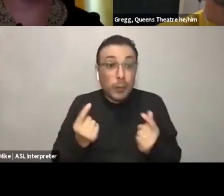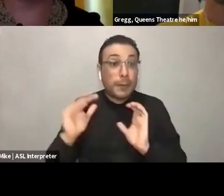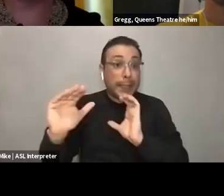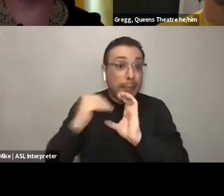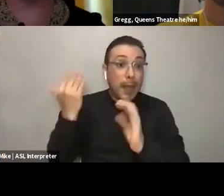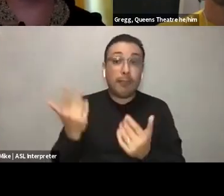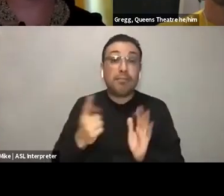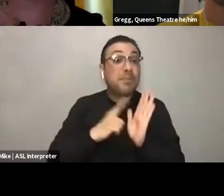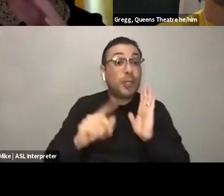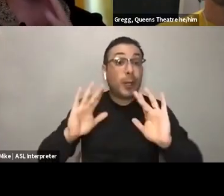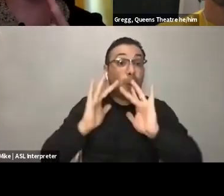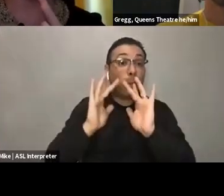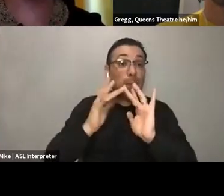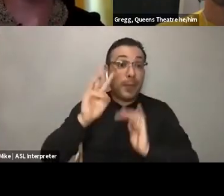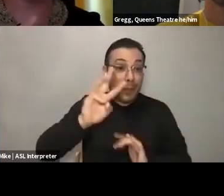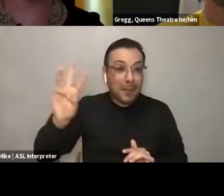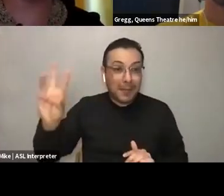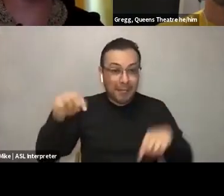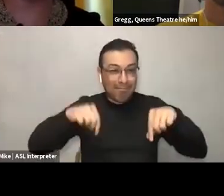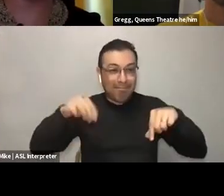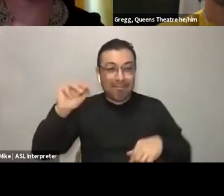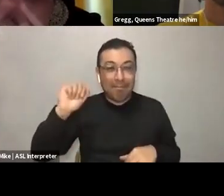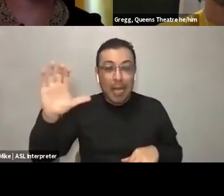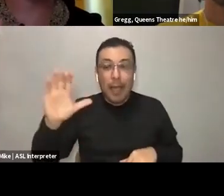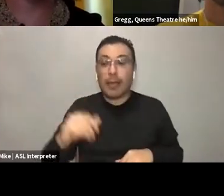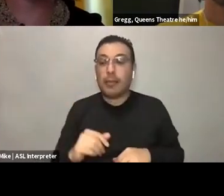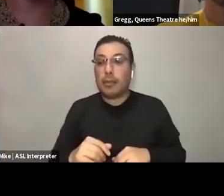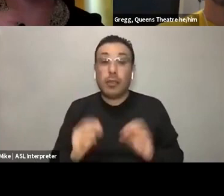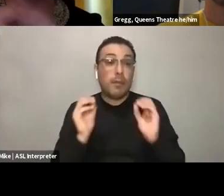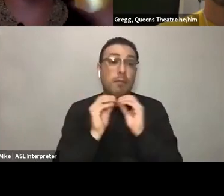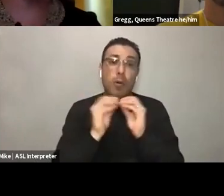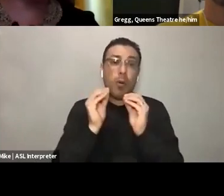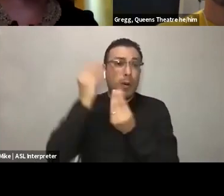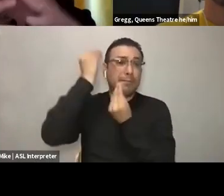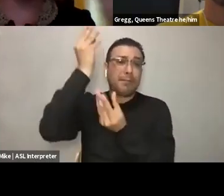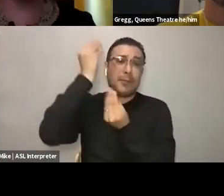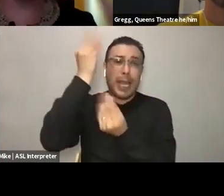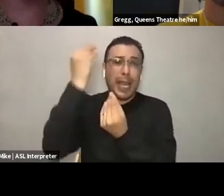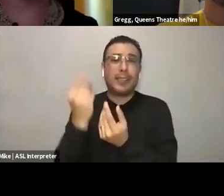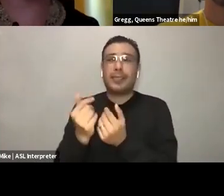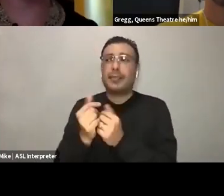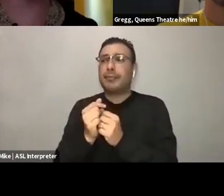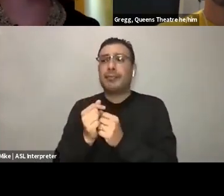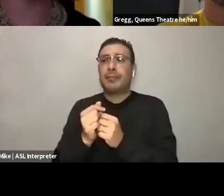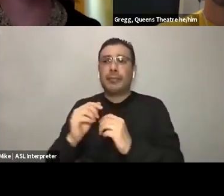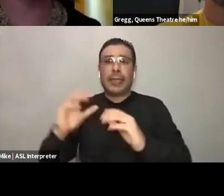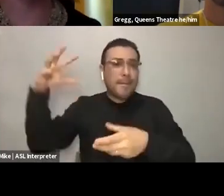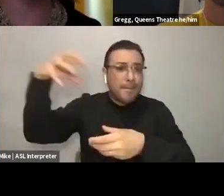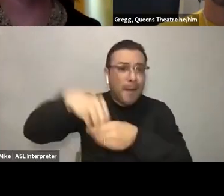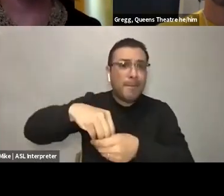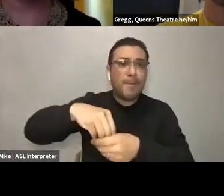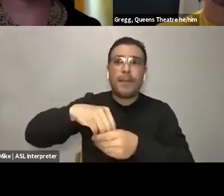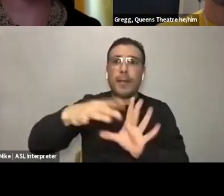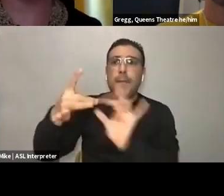the website for updates on that. Um, but there are also a lot of other resources and ways to be involved and to, to, uh, be more involved with other